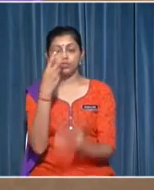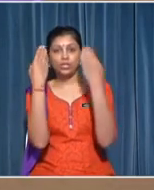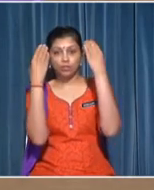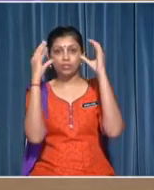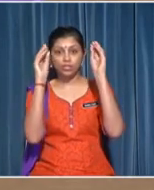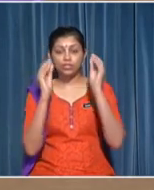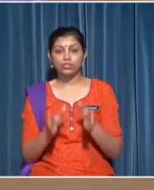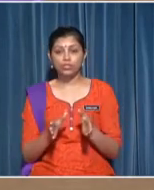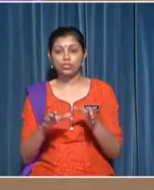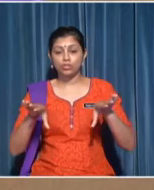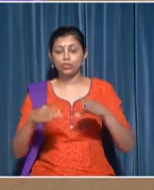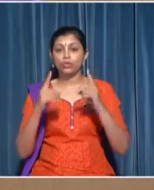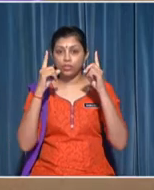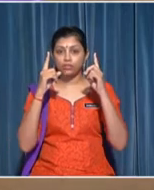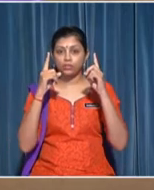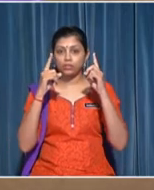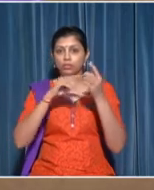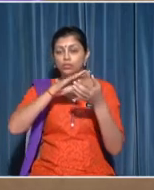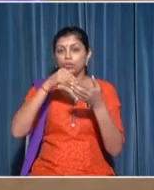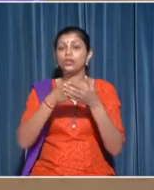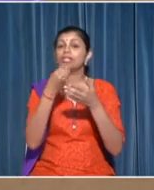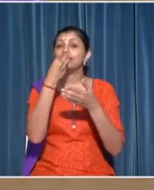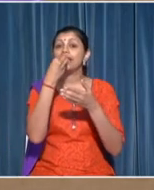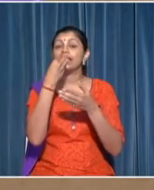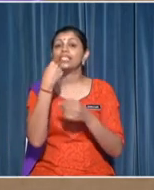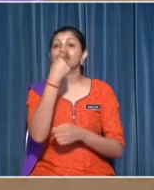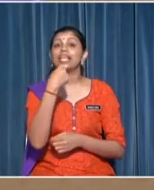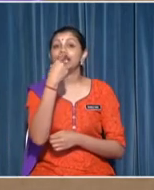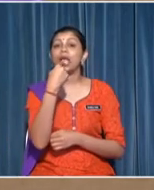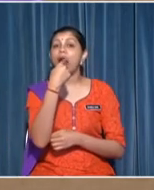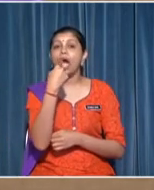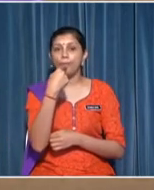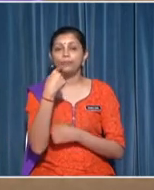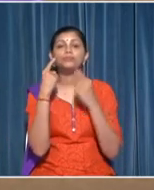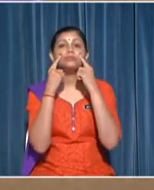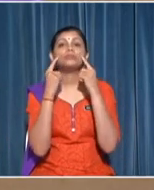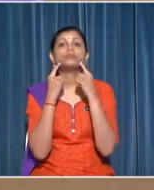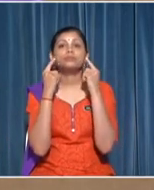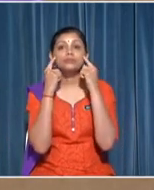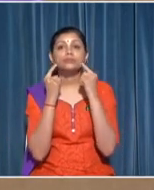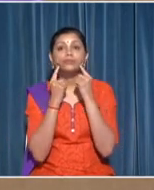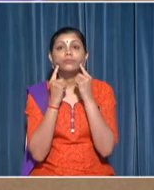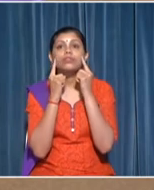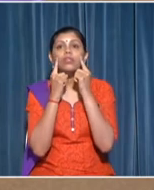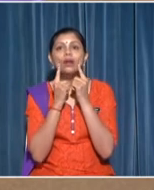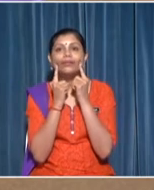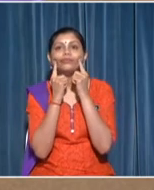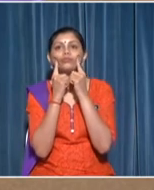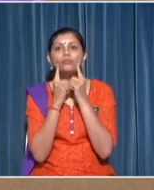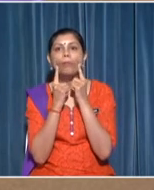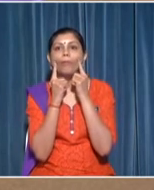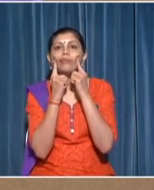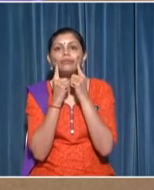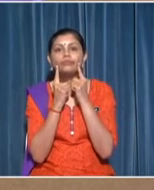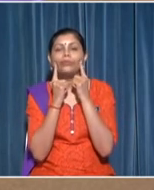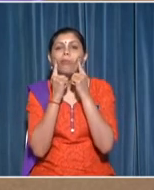Imagine this is inside your mouth. The molar teeth is grinding your food with the